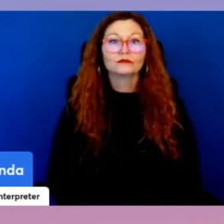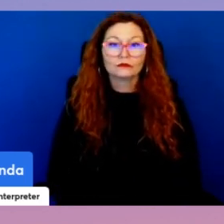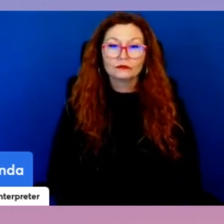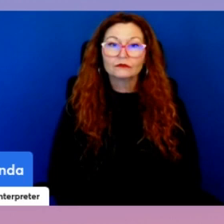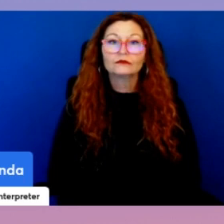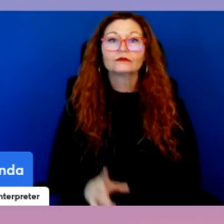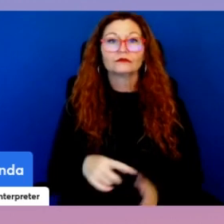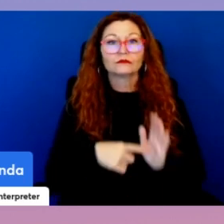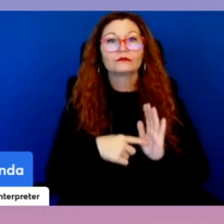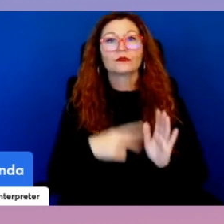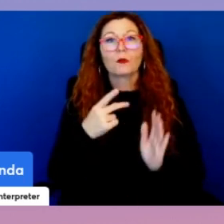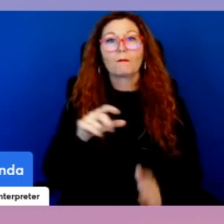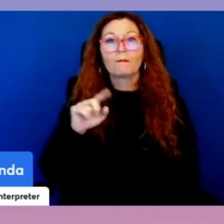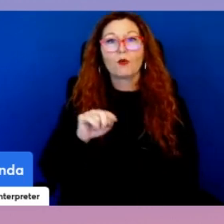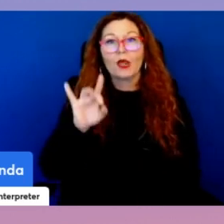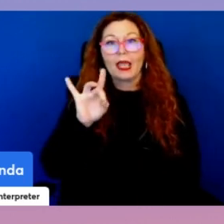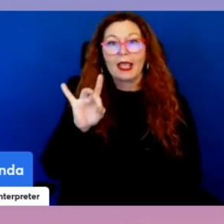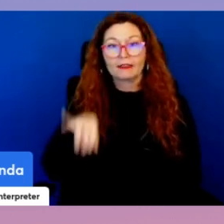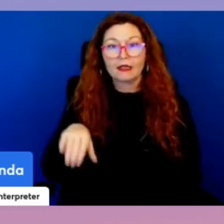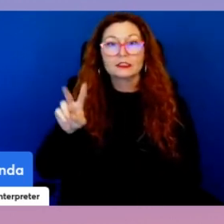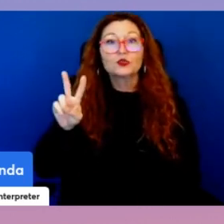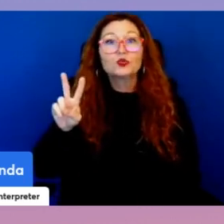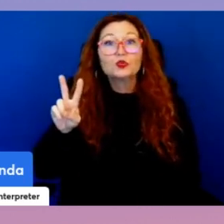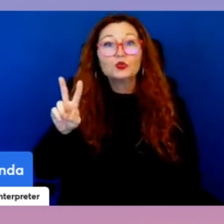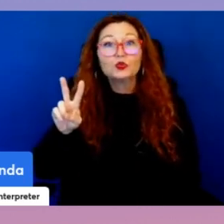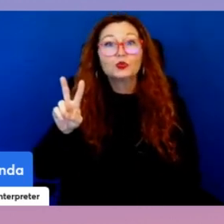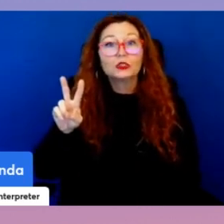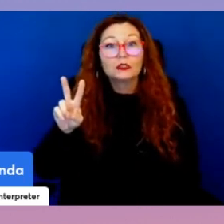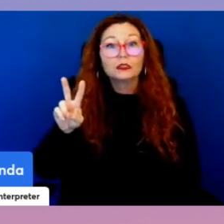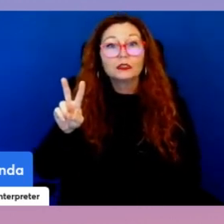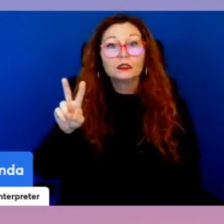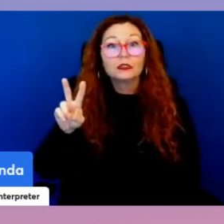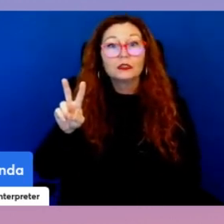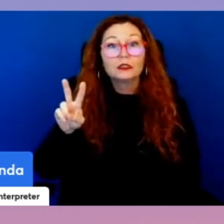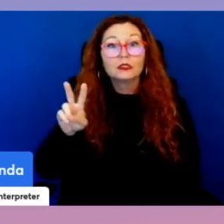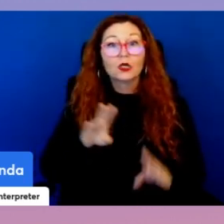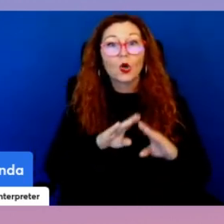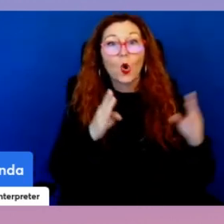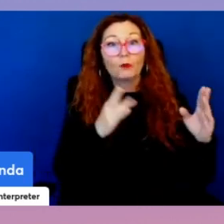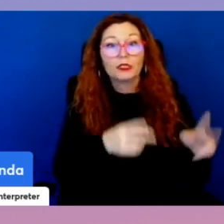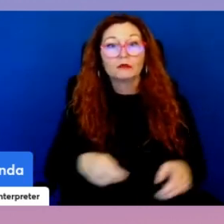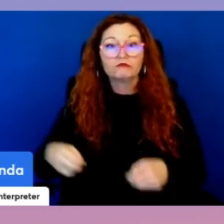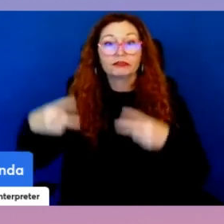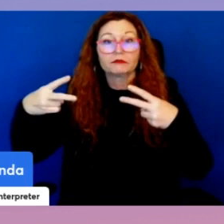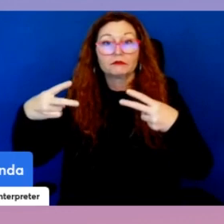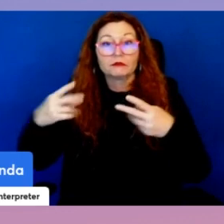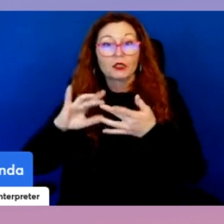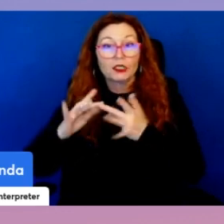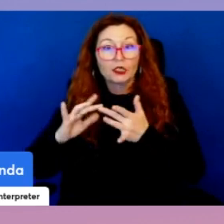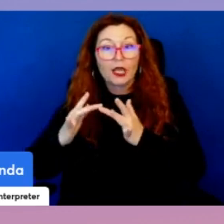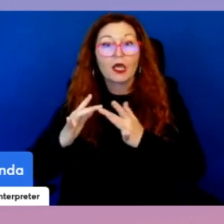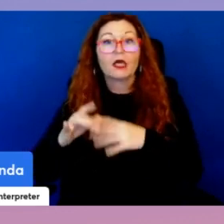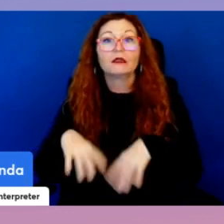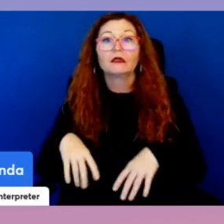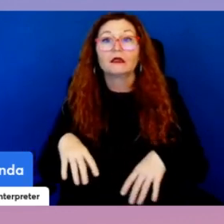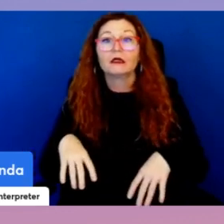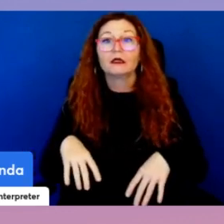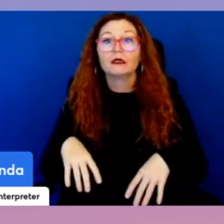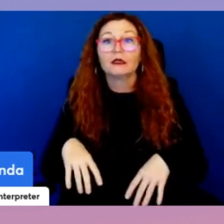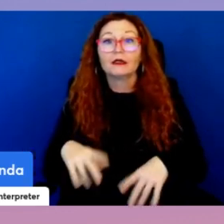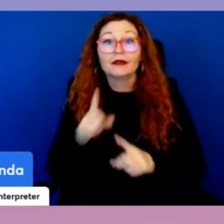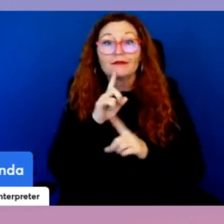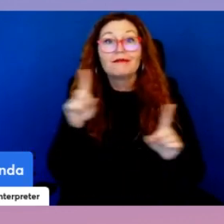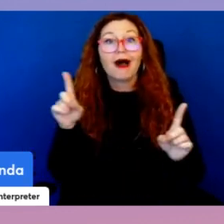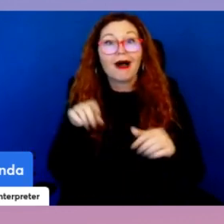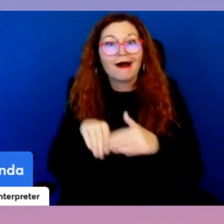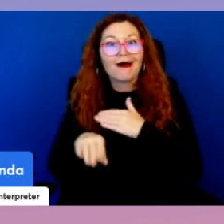port 8002. Let's open that in our browser. And from here, we should be able to access